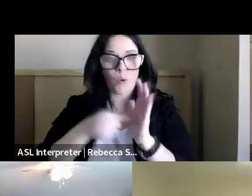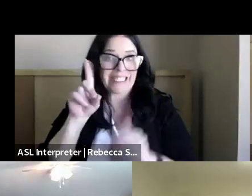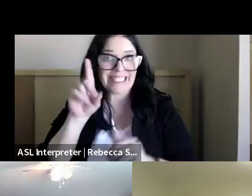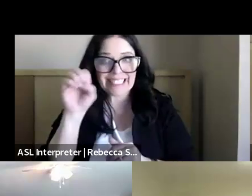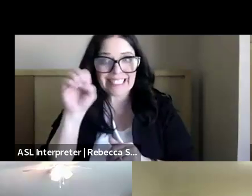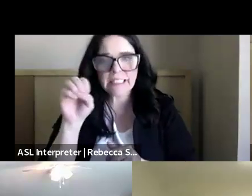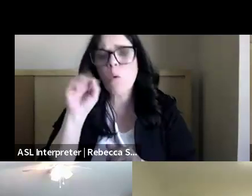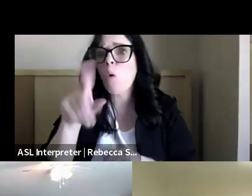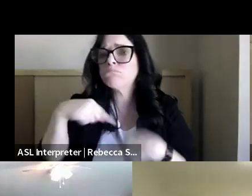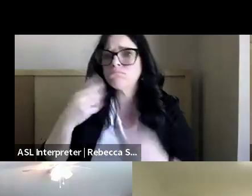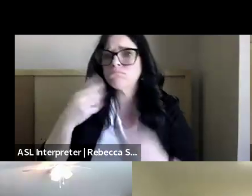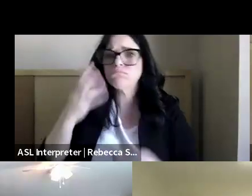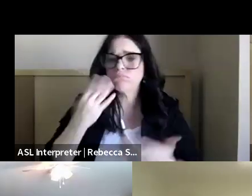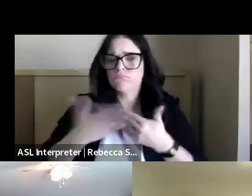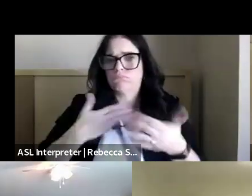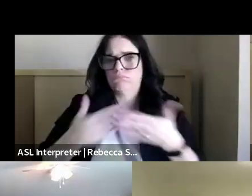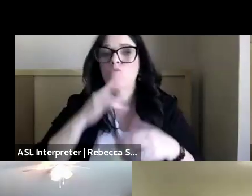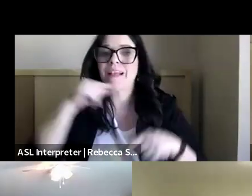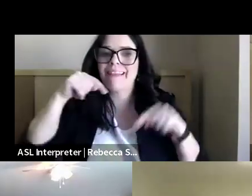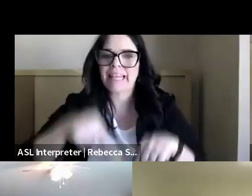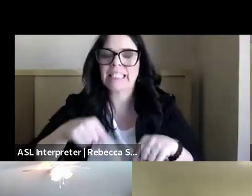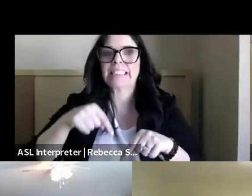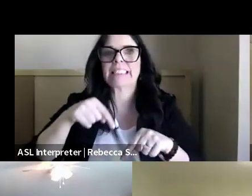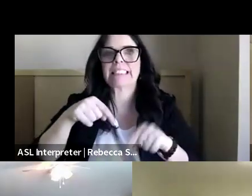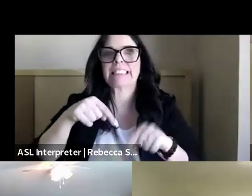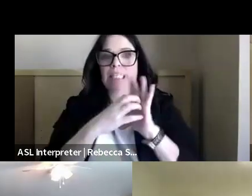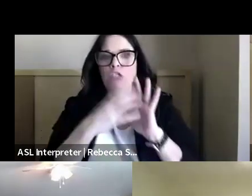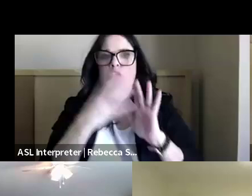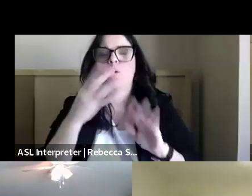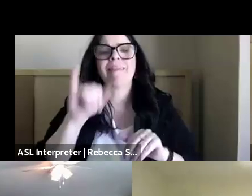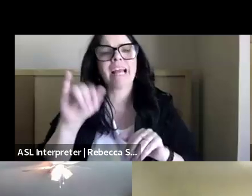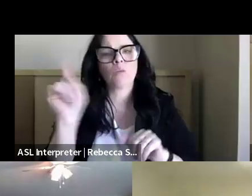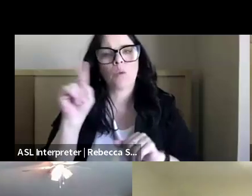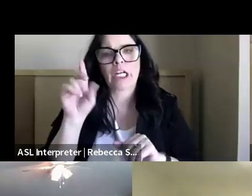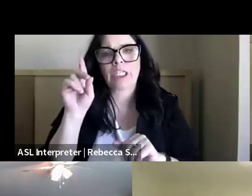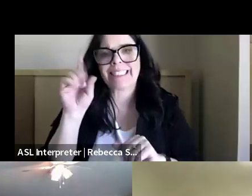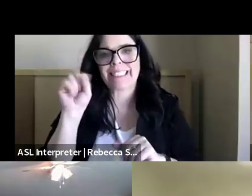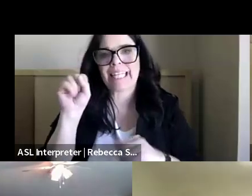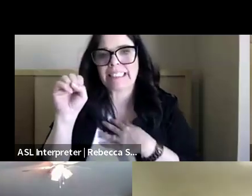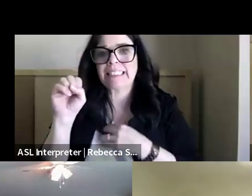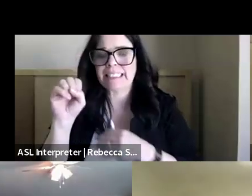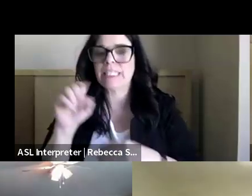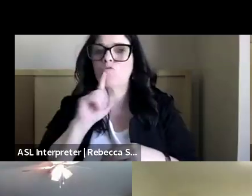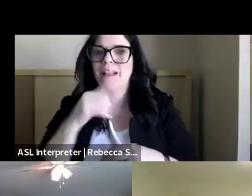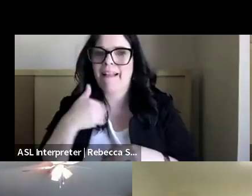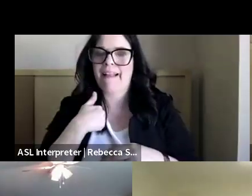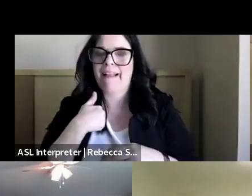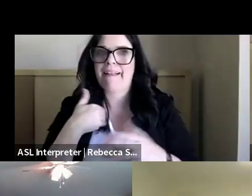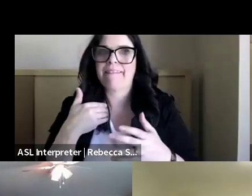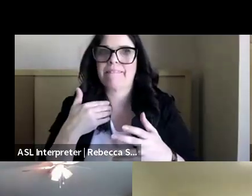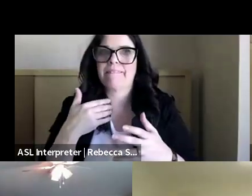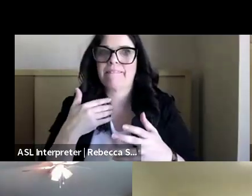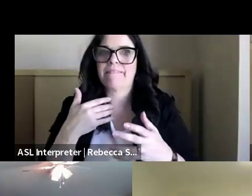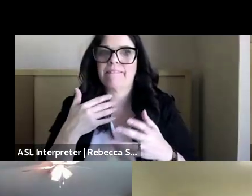around for a while, this is an area where the DSE has a lot of